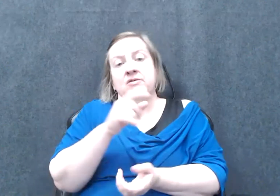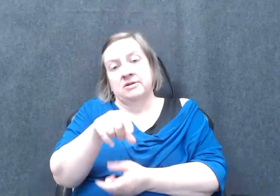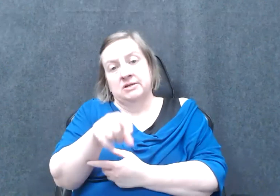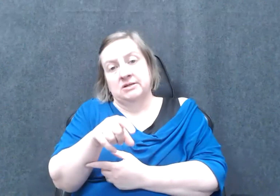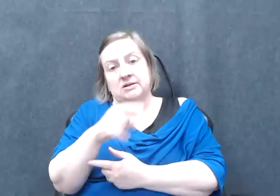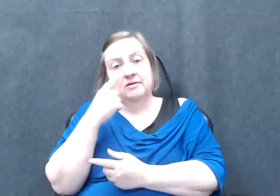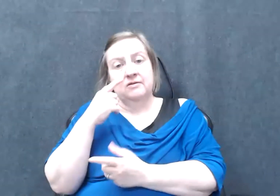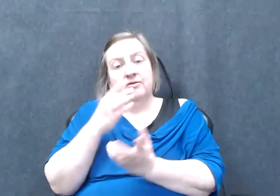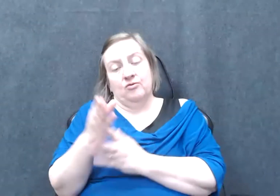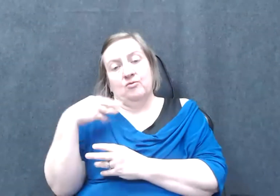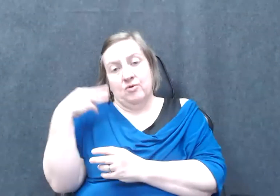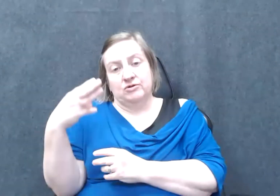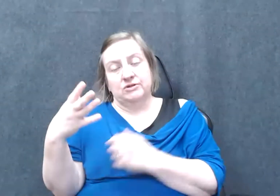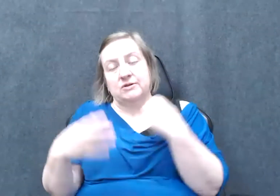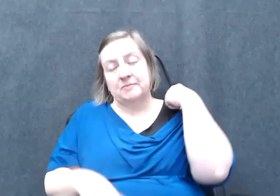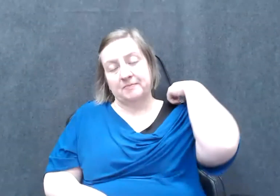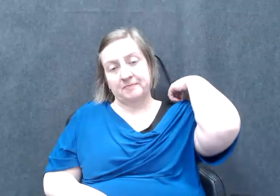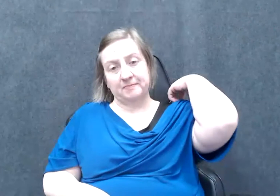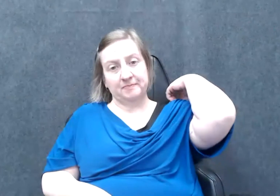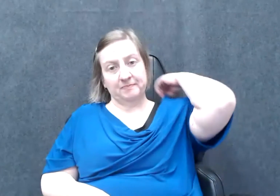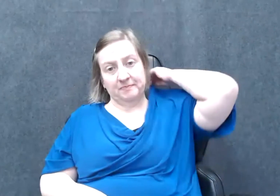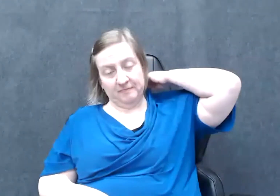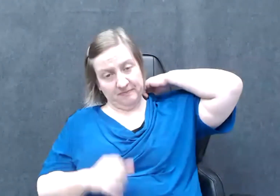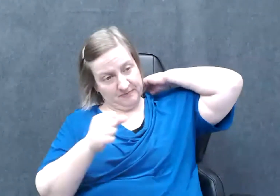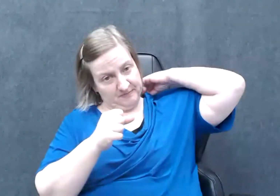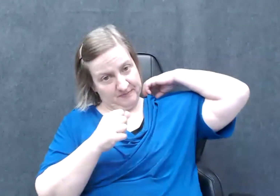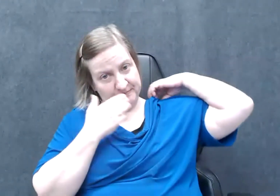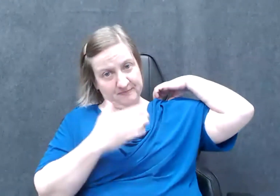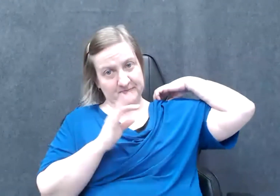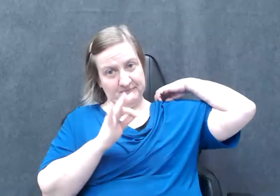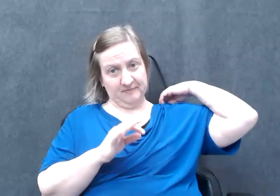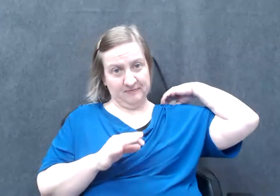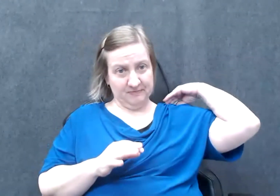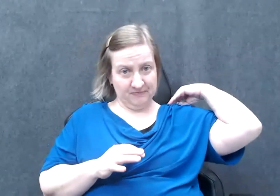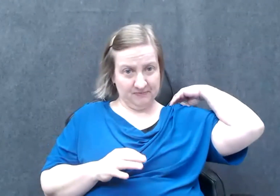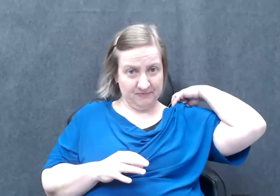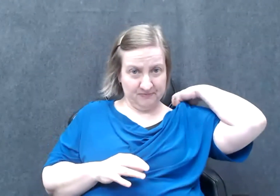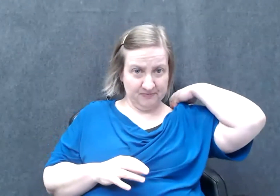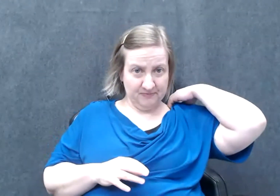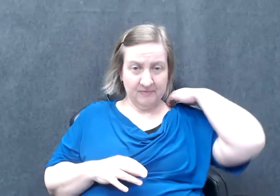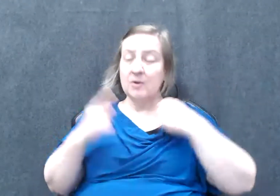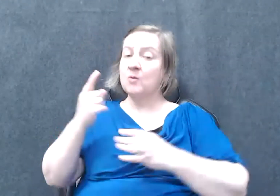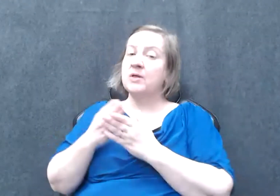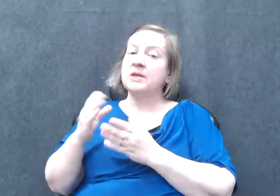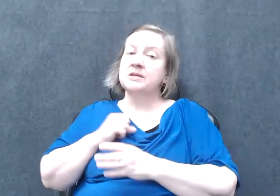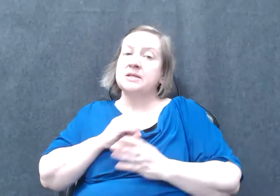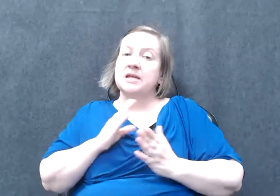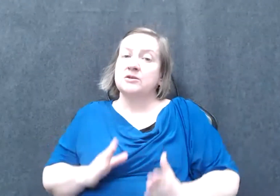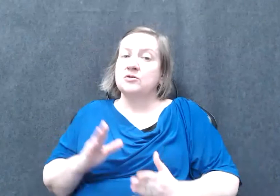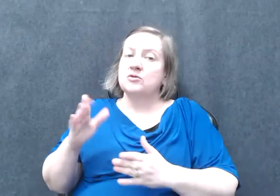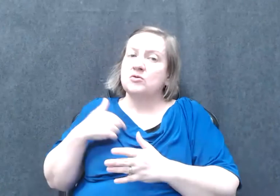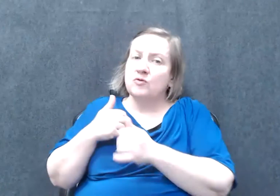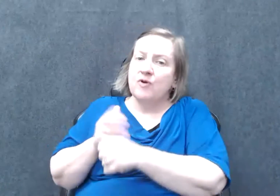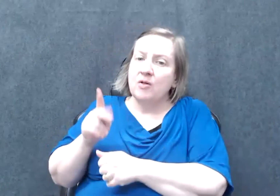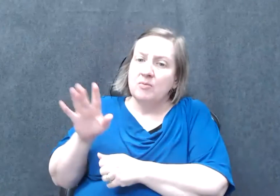to Washington. Absolutely. Yeah. One thing, just Senator Dinkra, to follow up on your comment, I